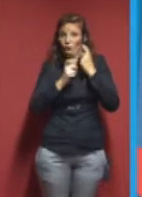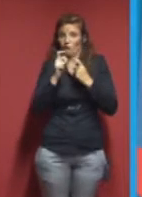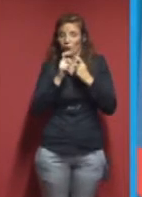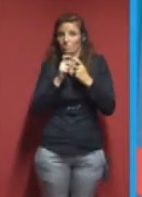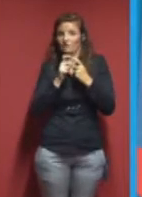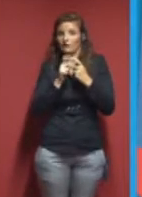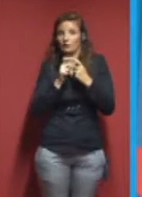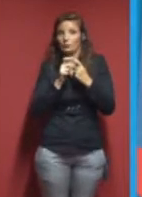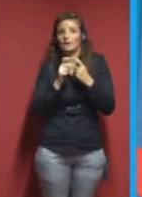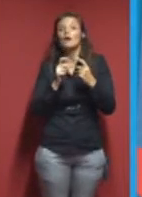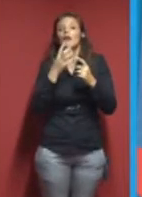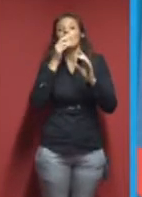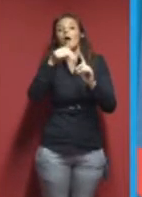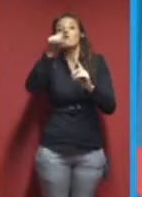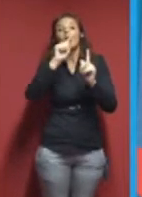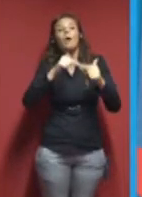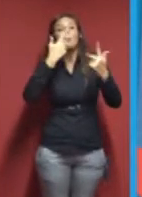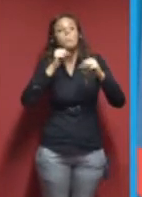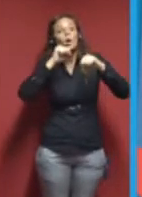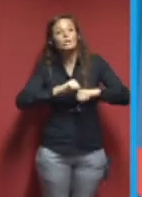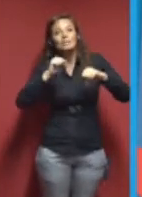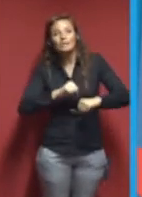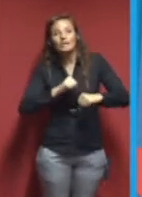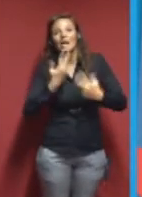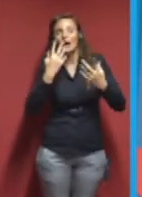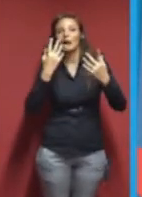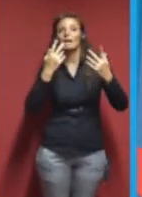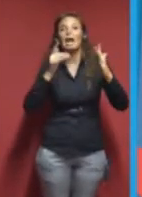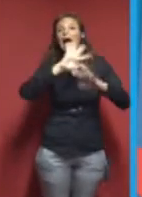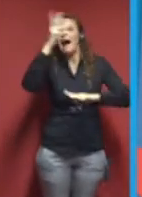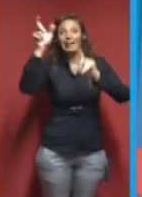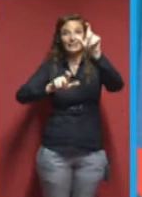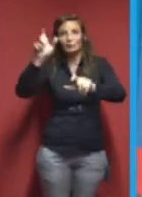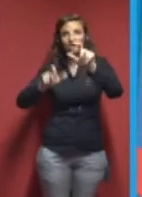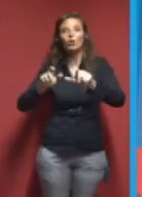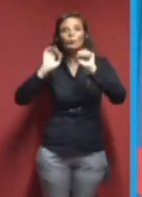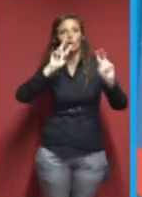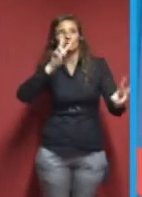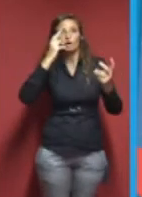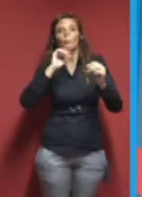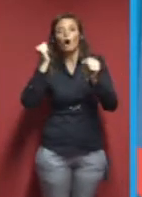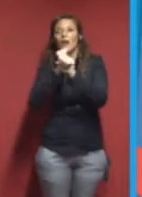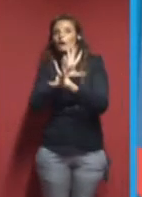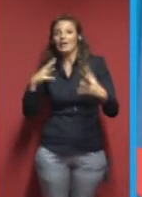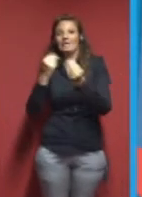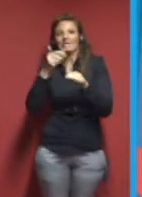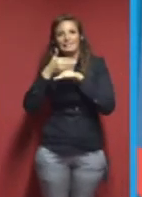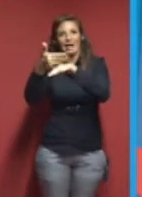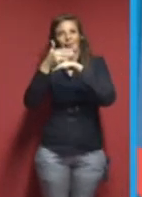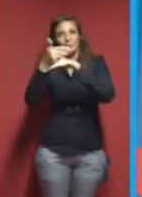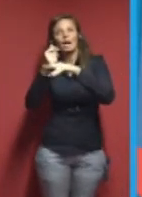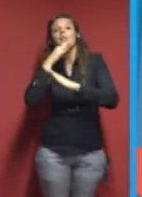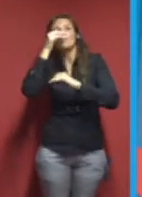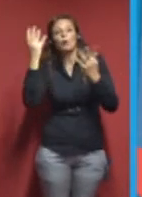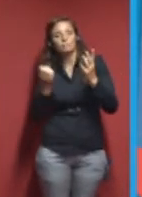working together at the same time. So when you design something in the openness, it's very important that you can create much more than just a single